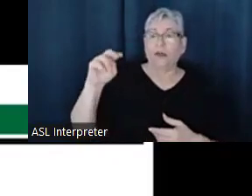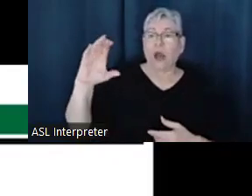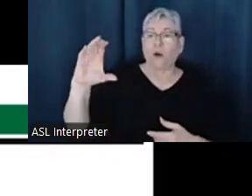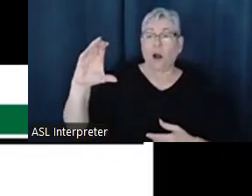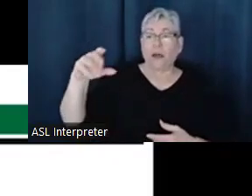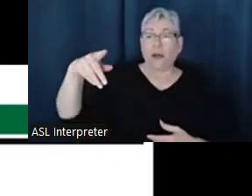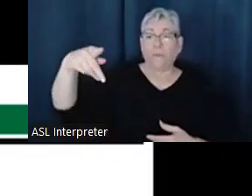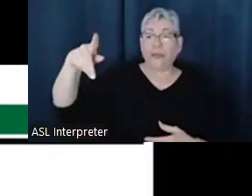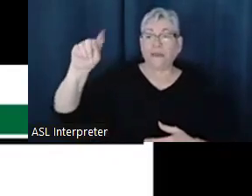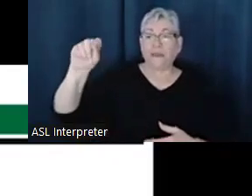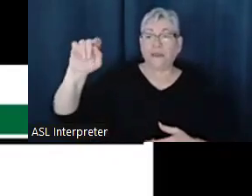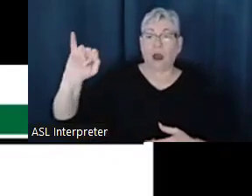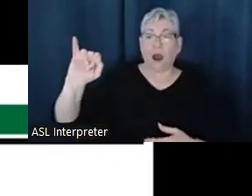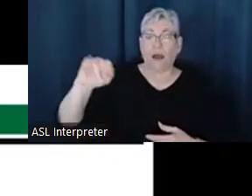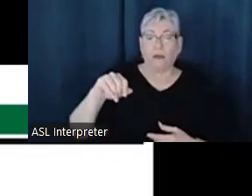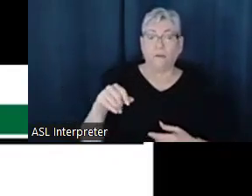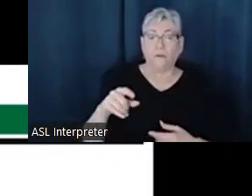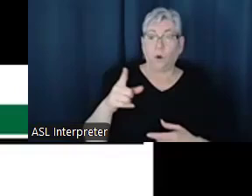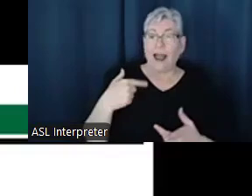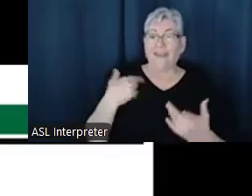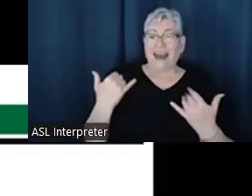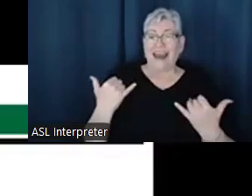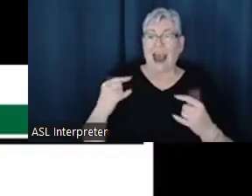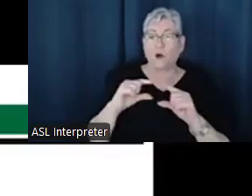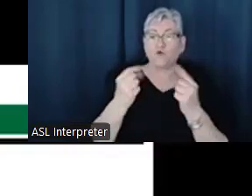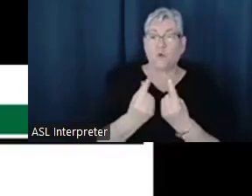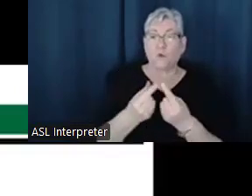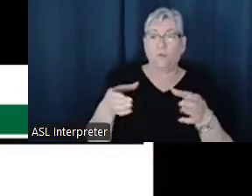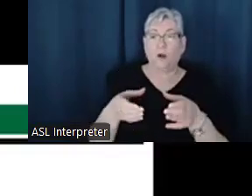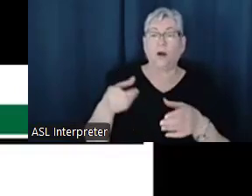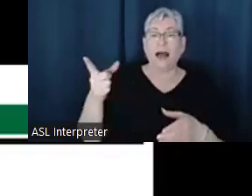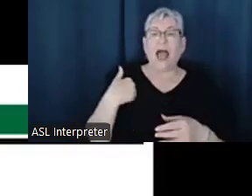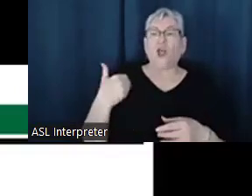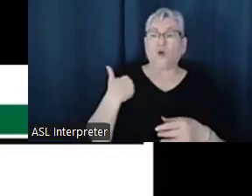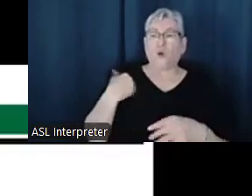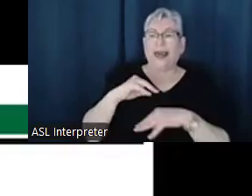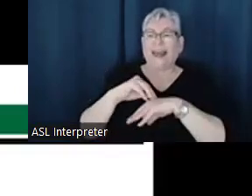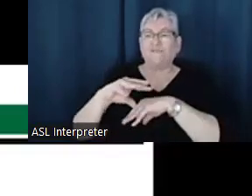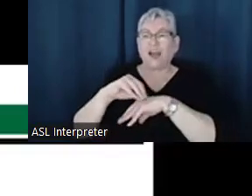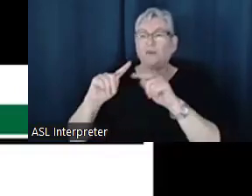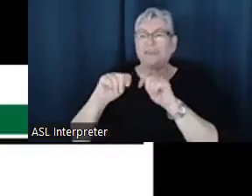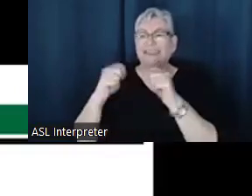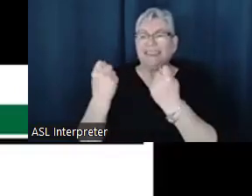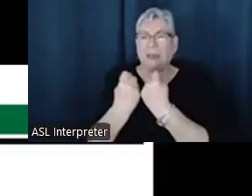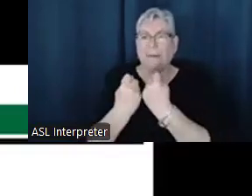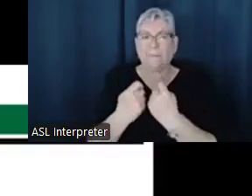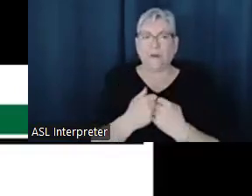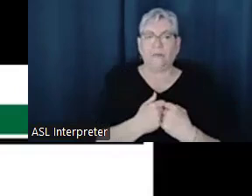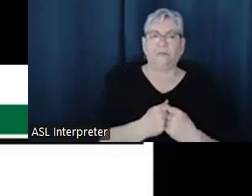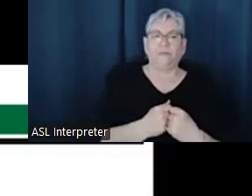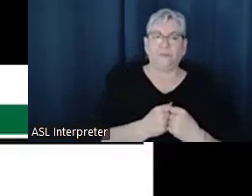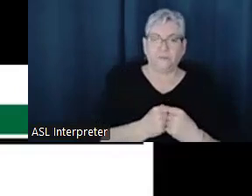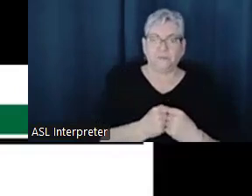So do you have a current group? She has a youth advisory team. Awesome.